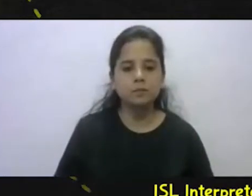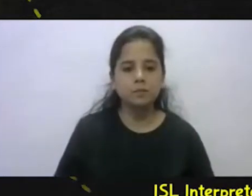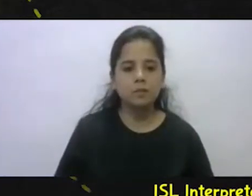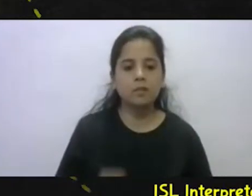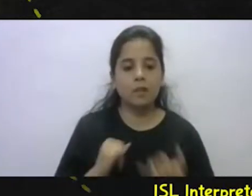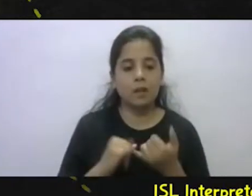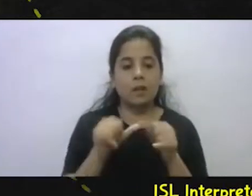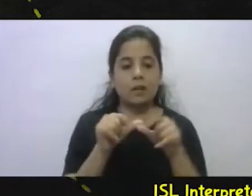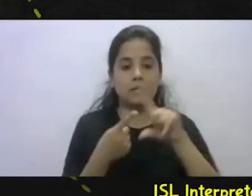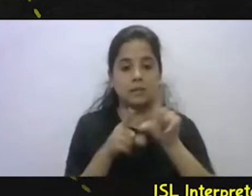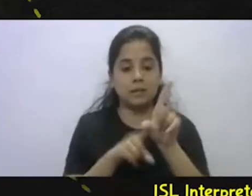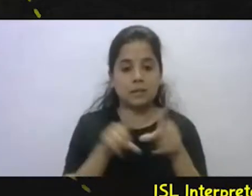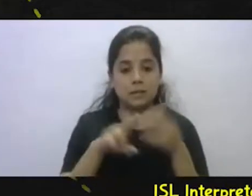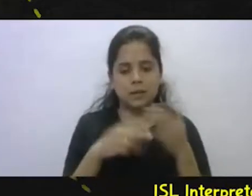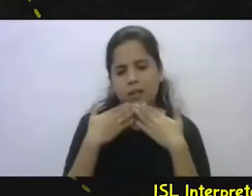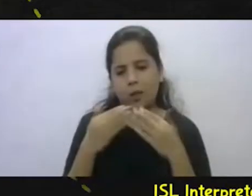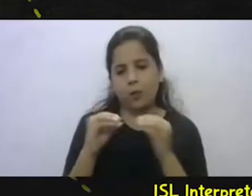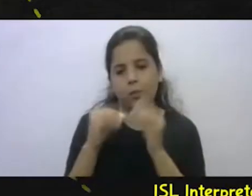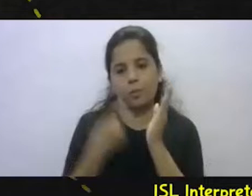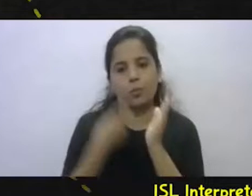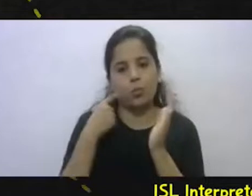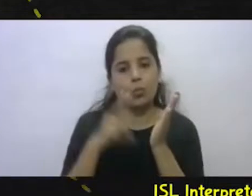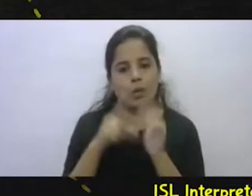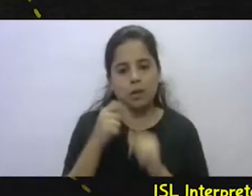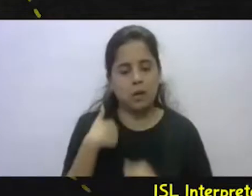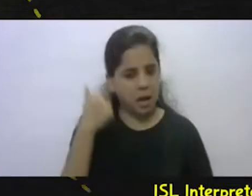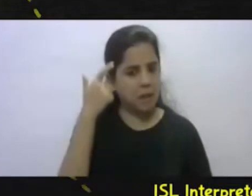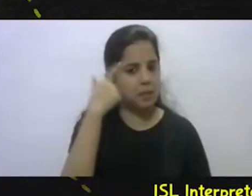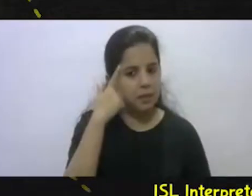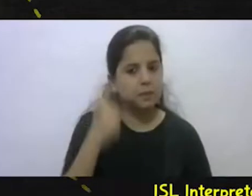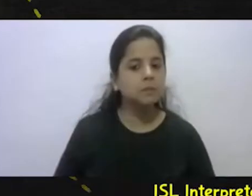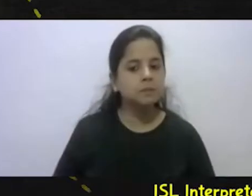Thank you, Brinda. I think very